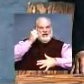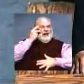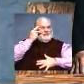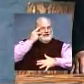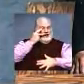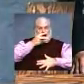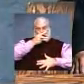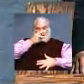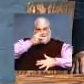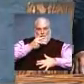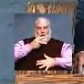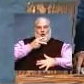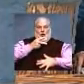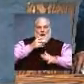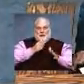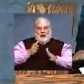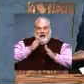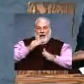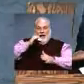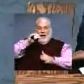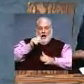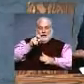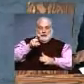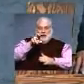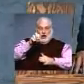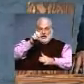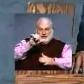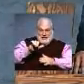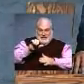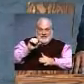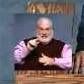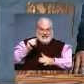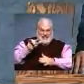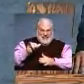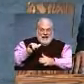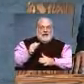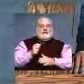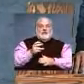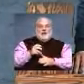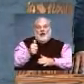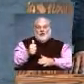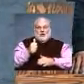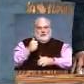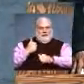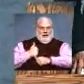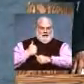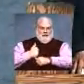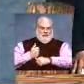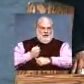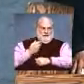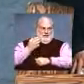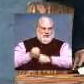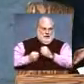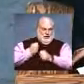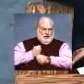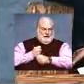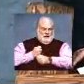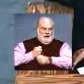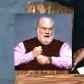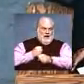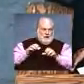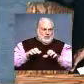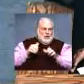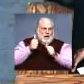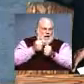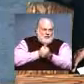poor planning in Jersey City and other cities. I was in the military for several years, that I would like to do anything and